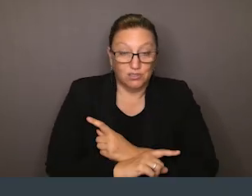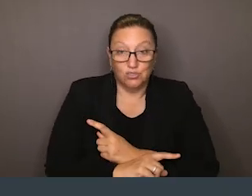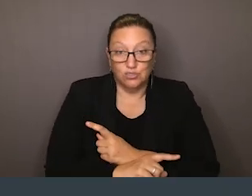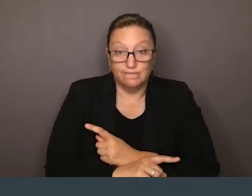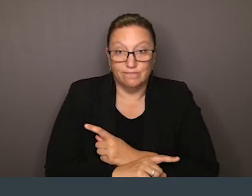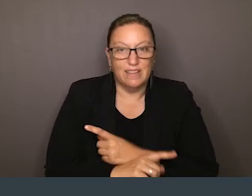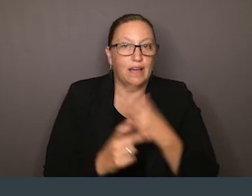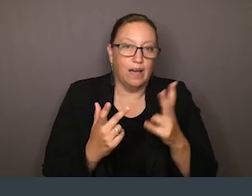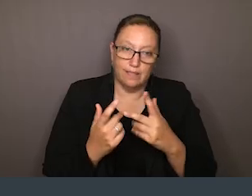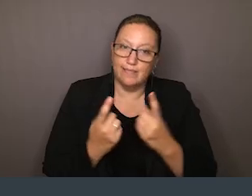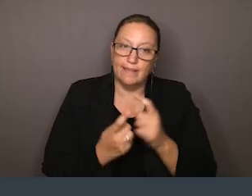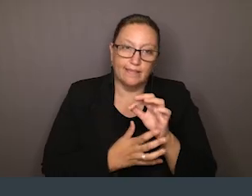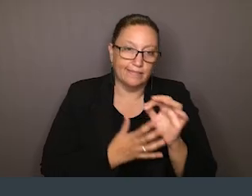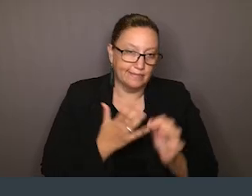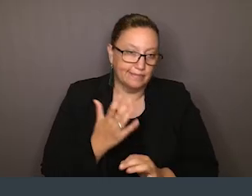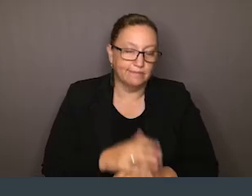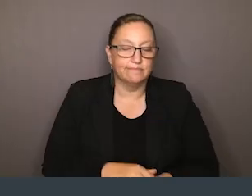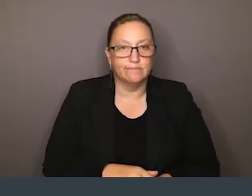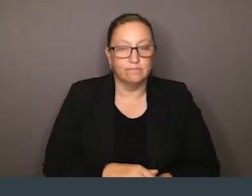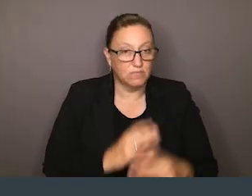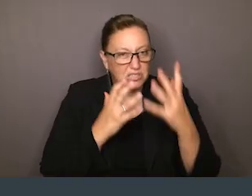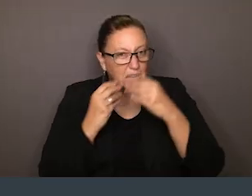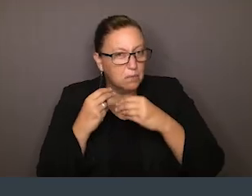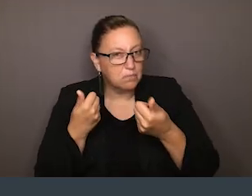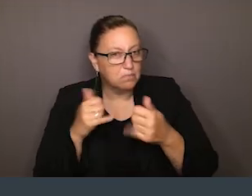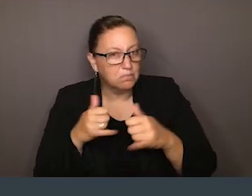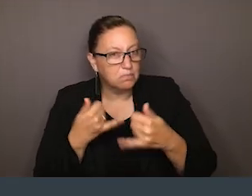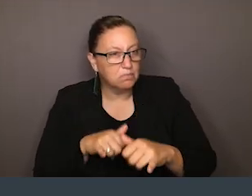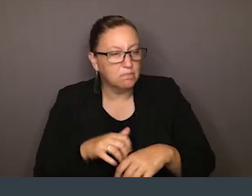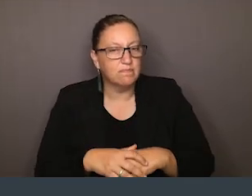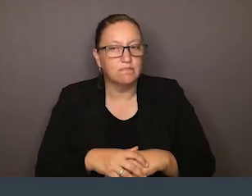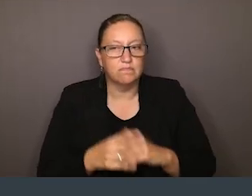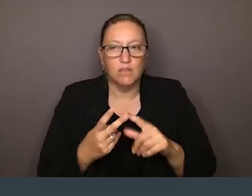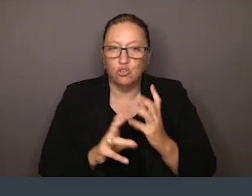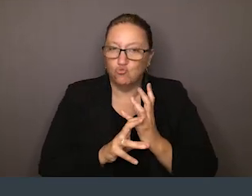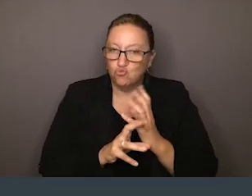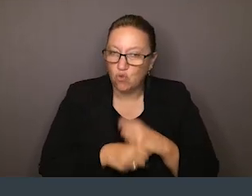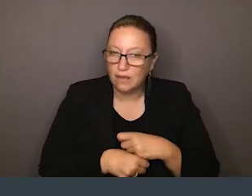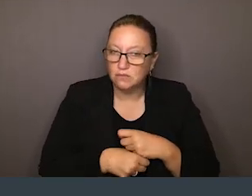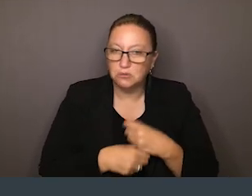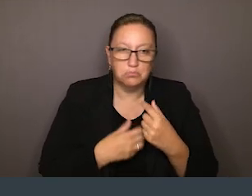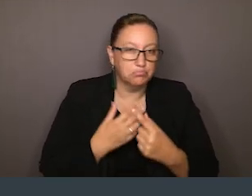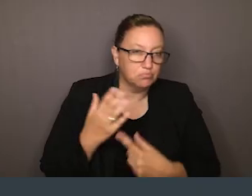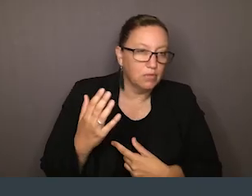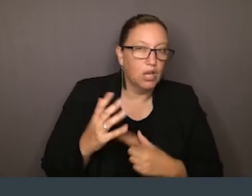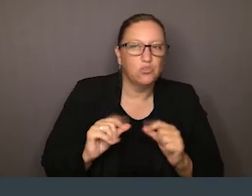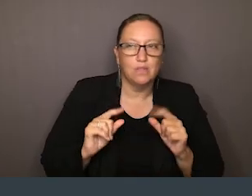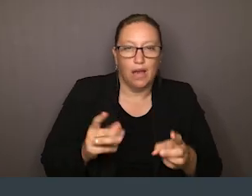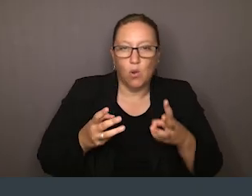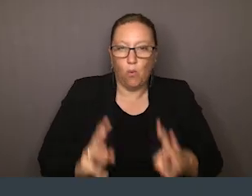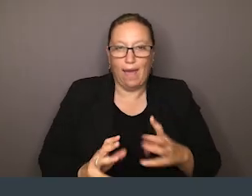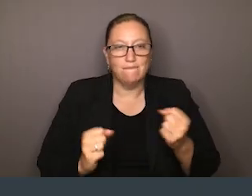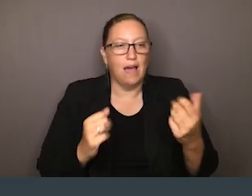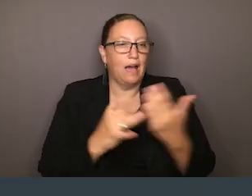behavior change, and other features such as sleep or stress, and doing so in